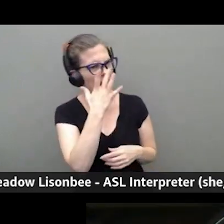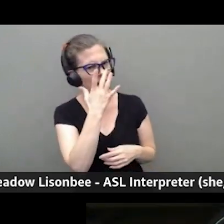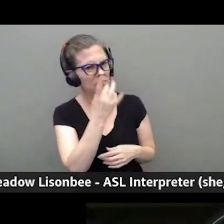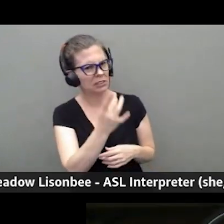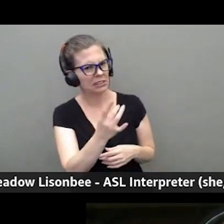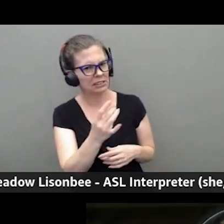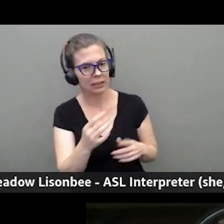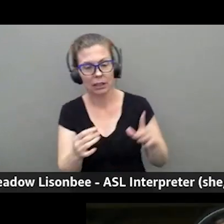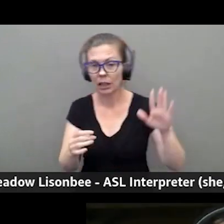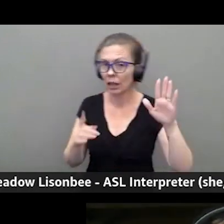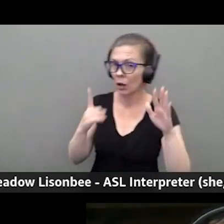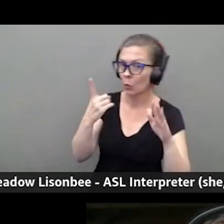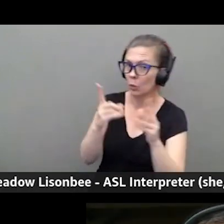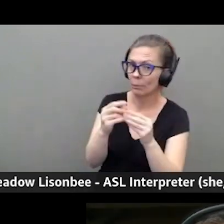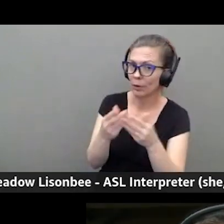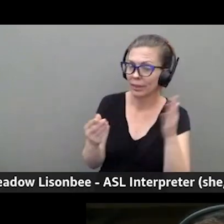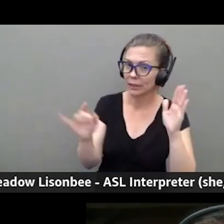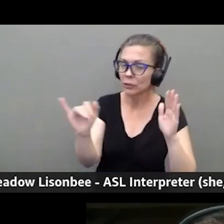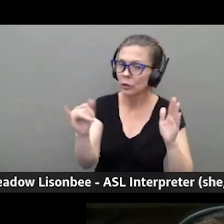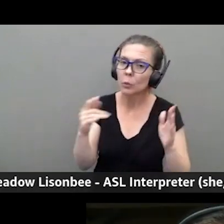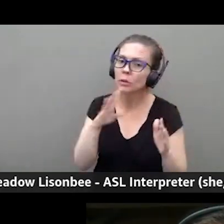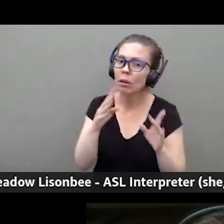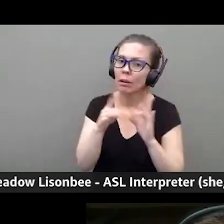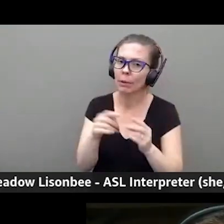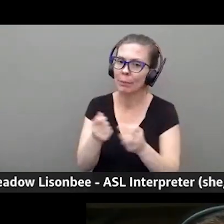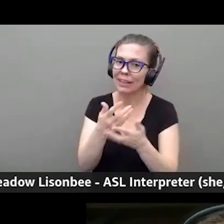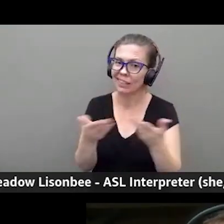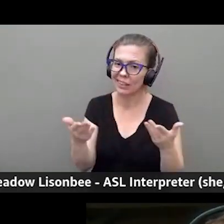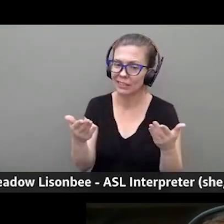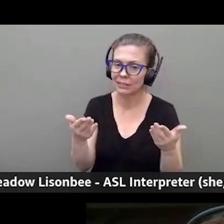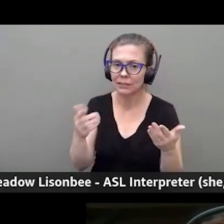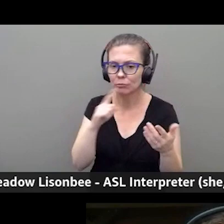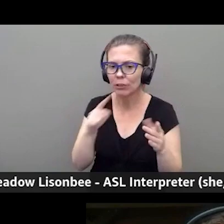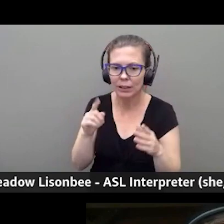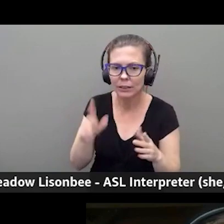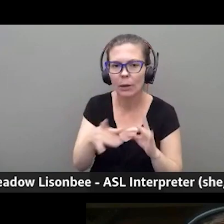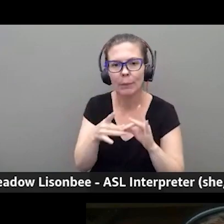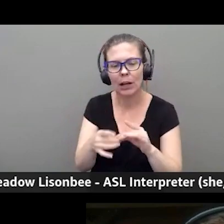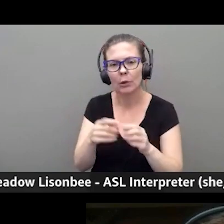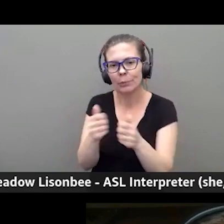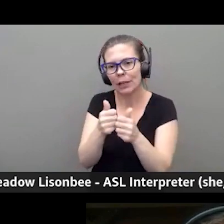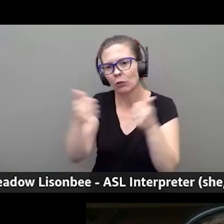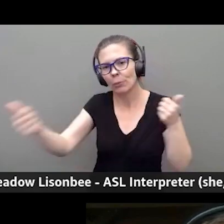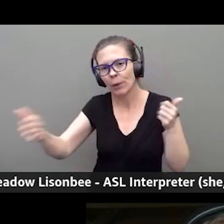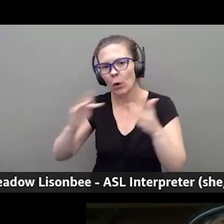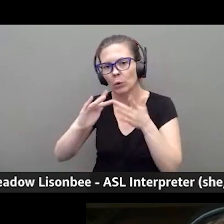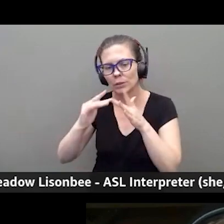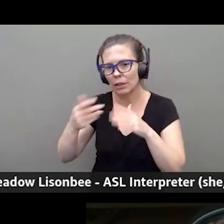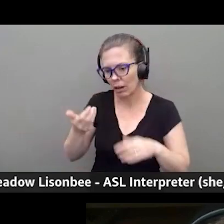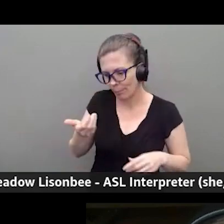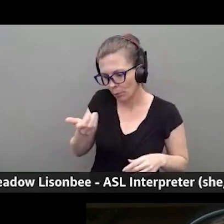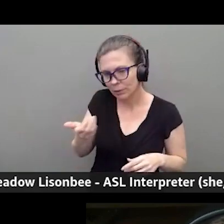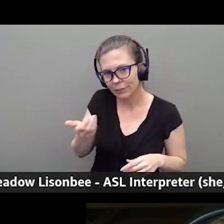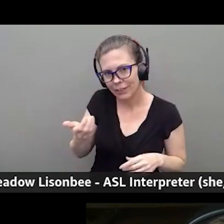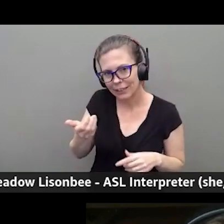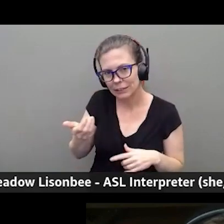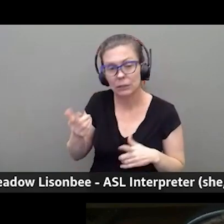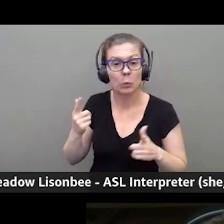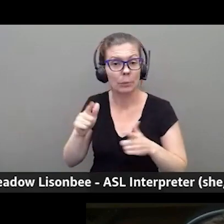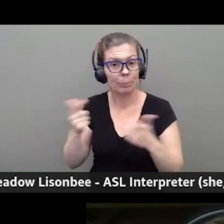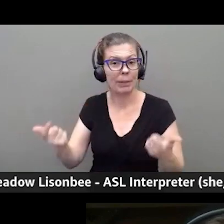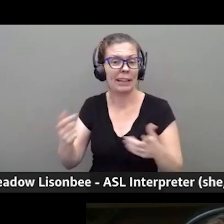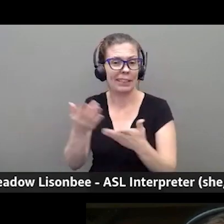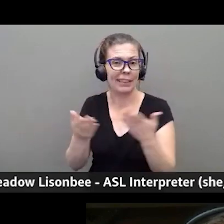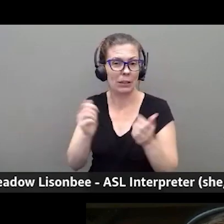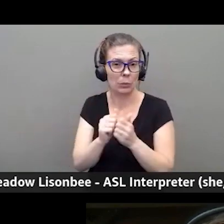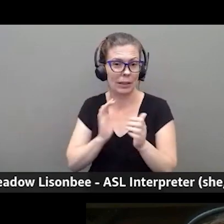one final plug too. And I'll say, we're talking about a lot of these things and it's all about being in remote places on mobile devices. The biggest thing with our system, you